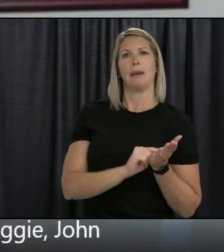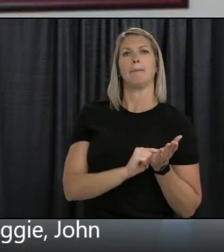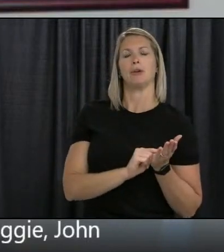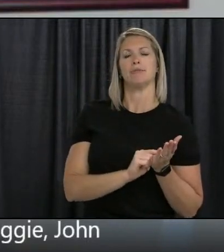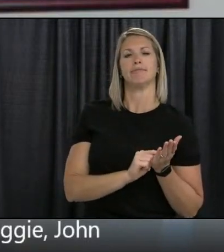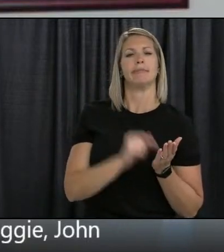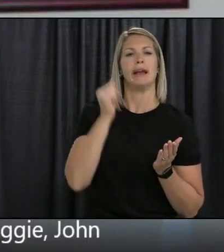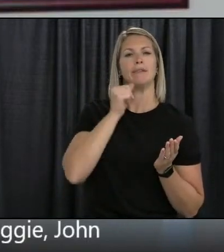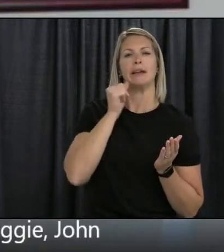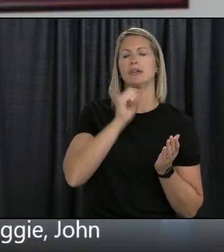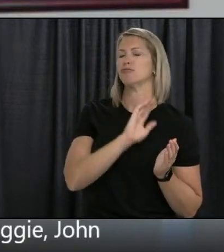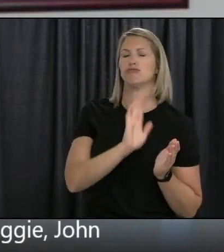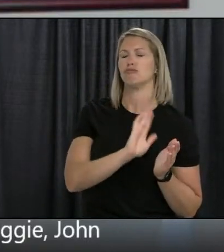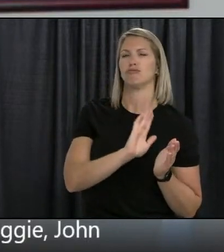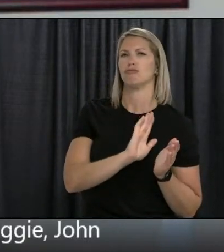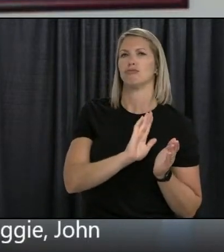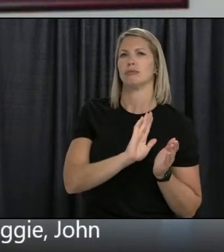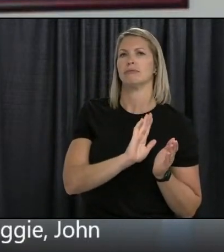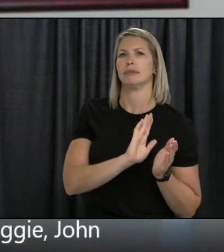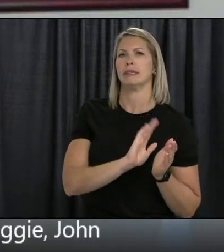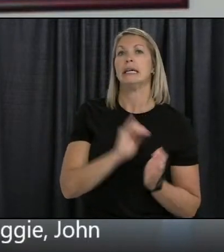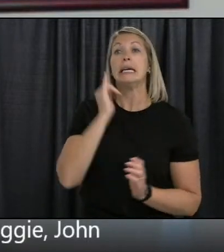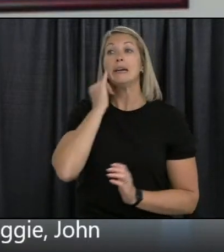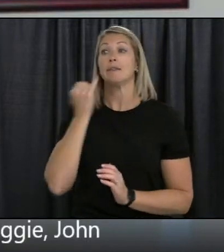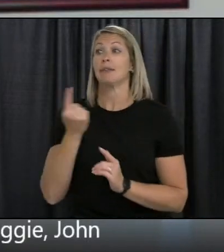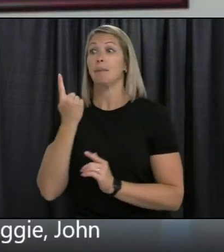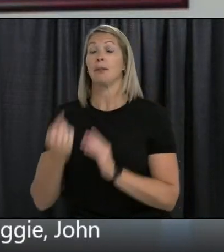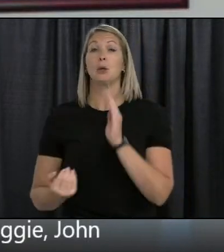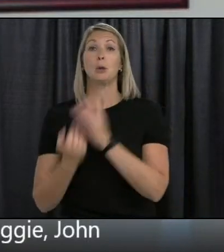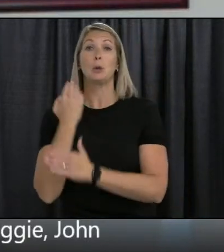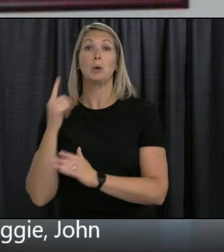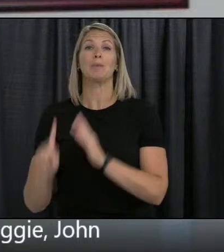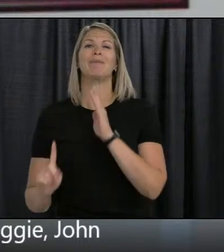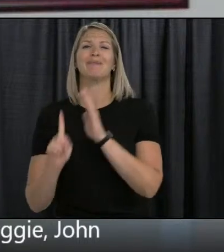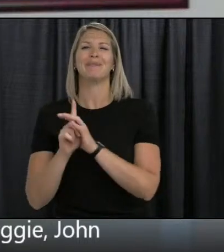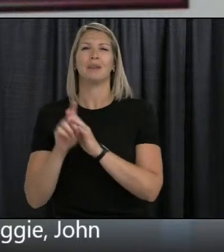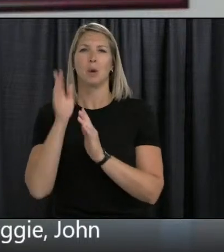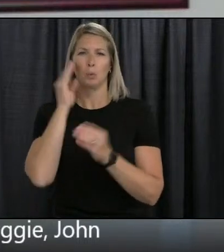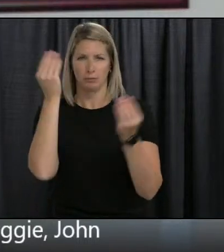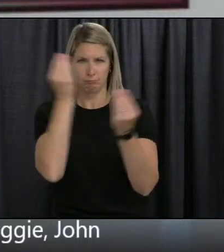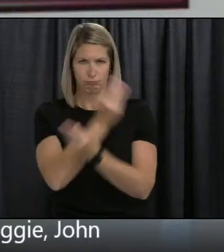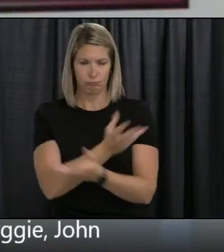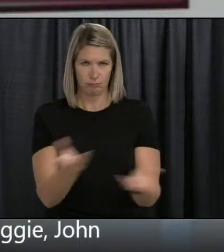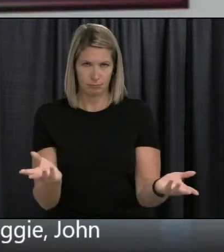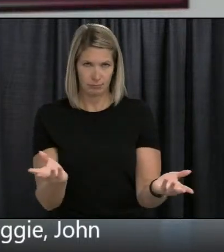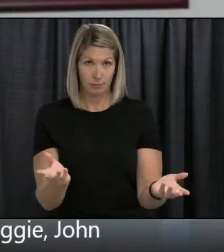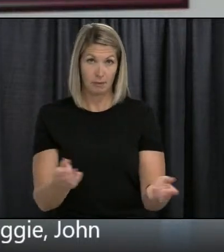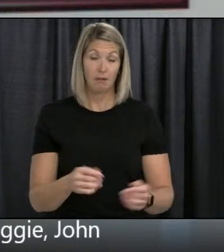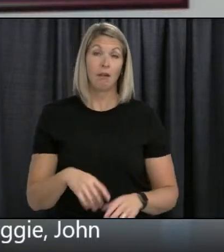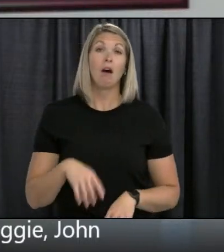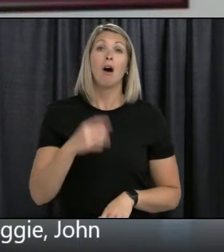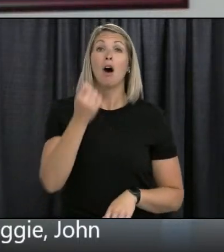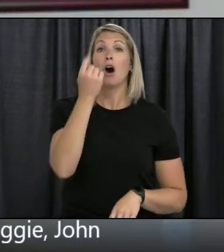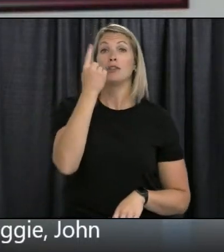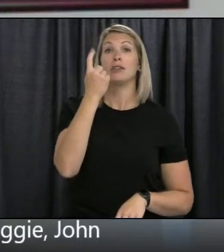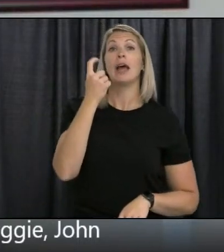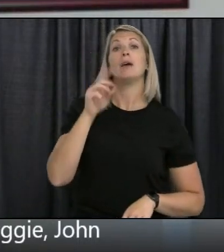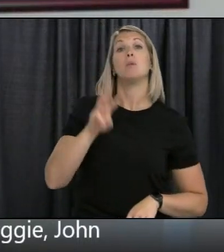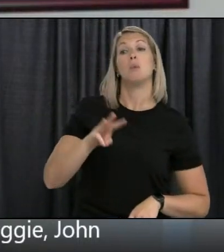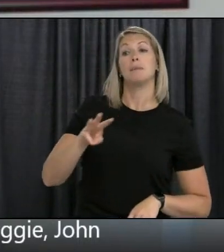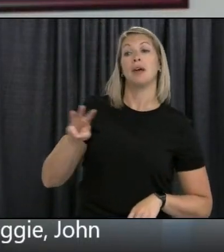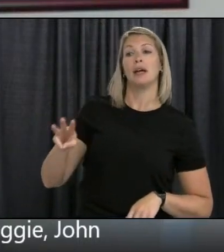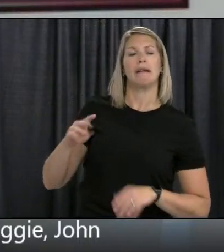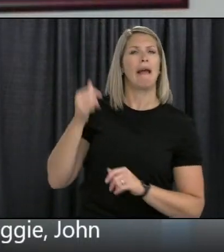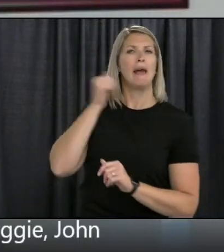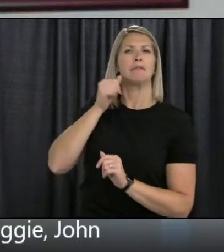informed on a regular basis. The hub, the website, will be updated on a daily basis at